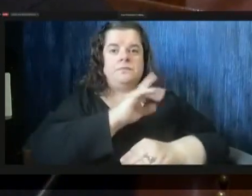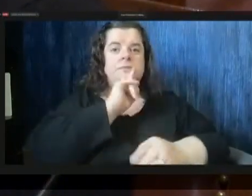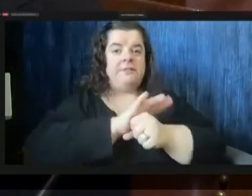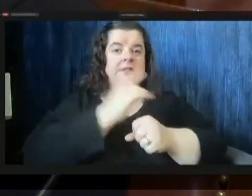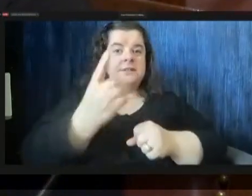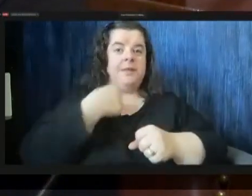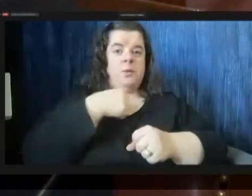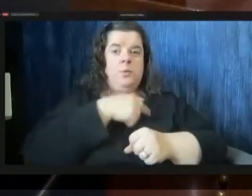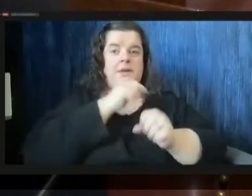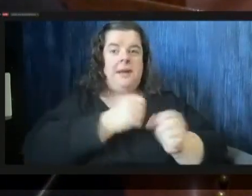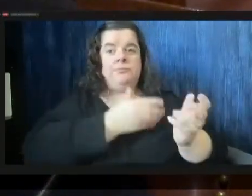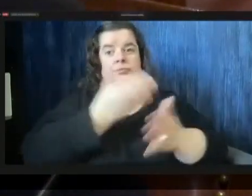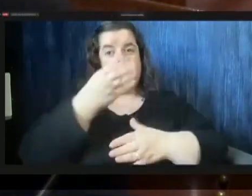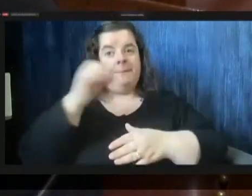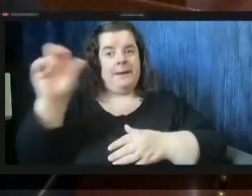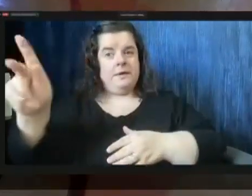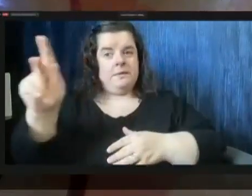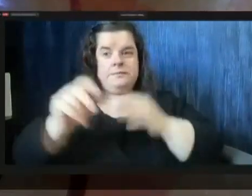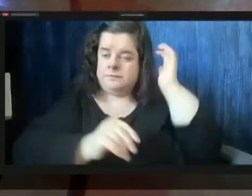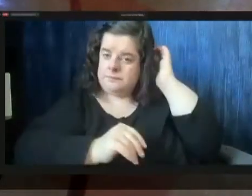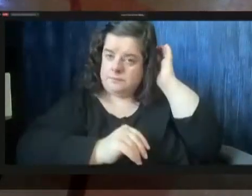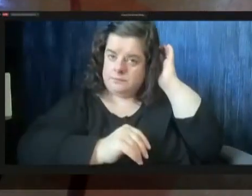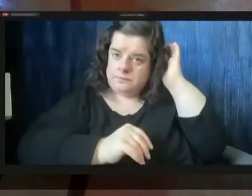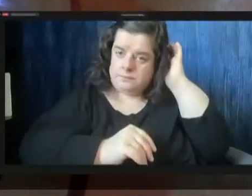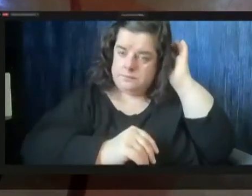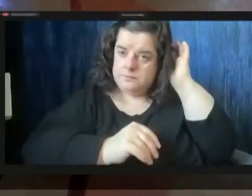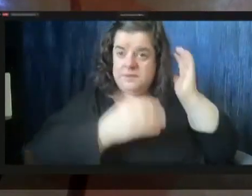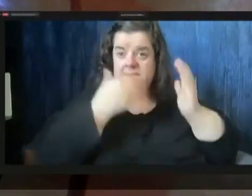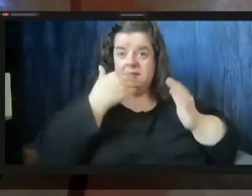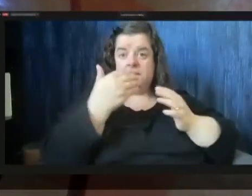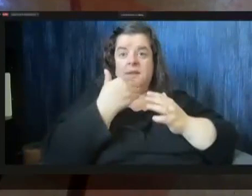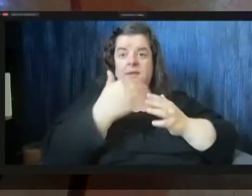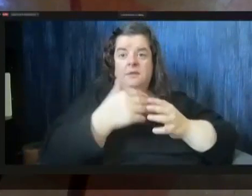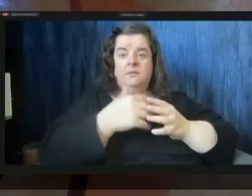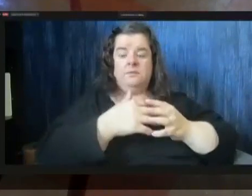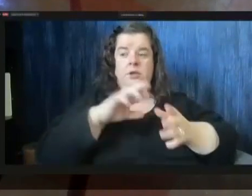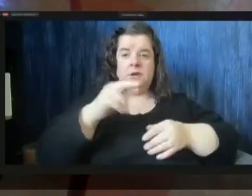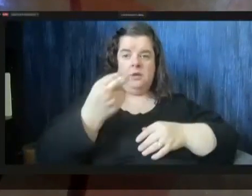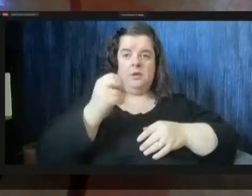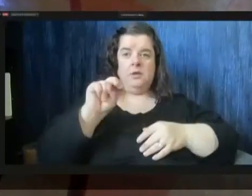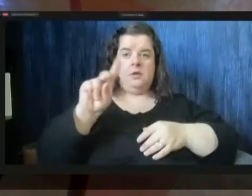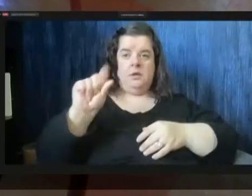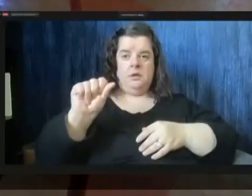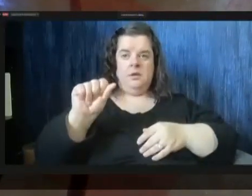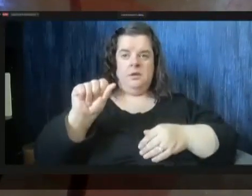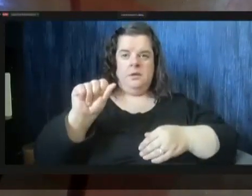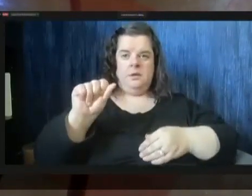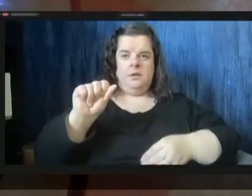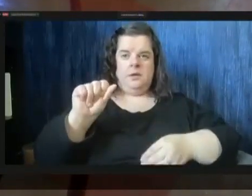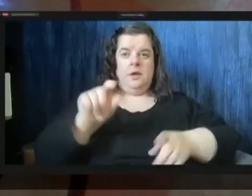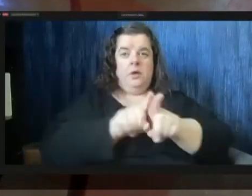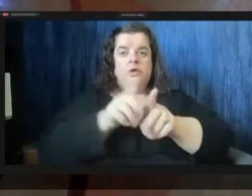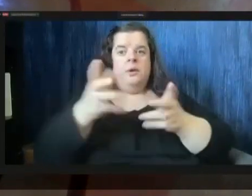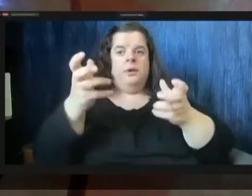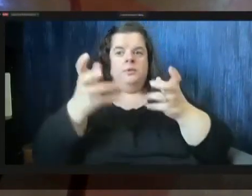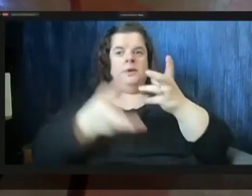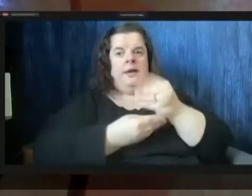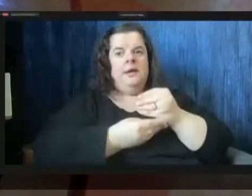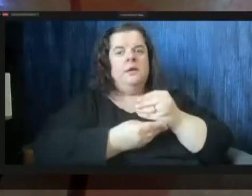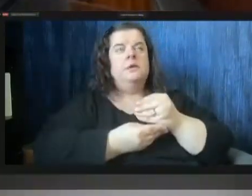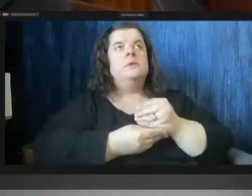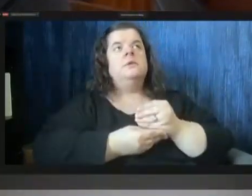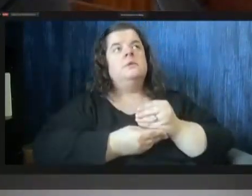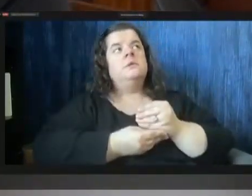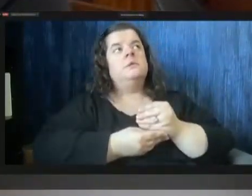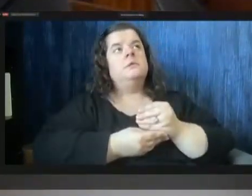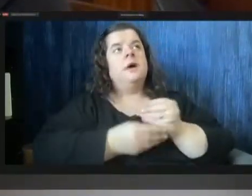back. Director, thank you And for those thank comments. you, Thank you. Shonda. I just want to also add that I don't